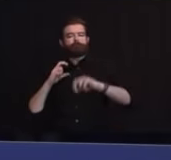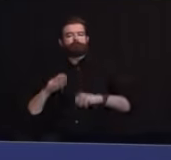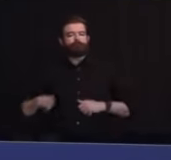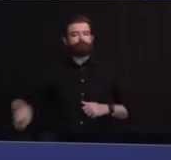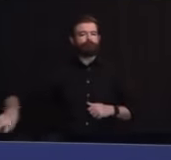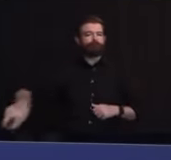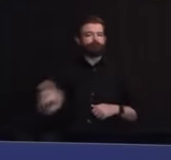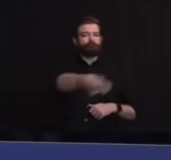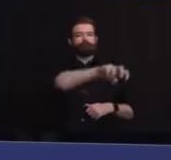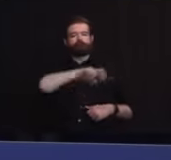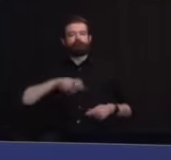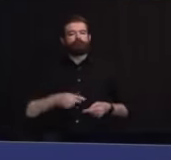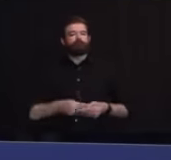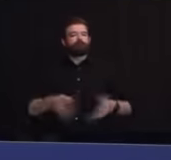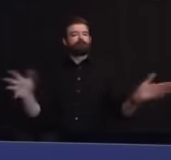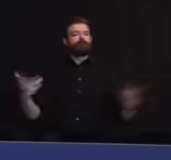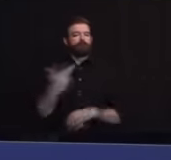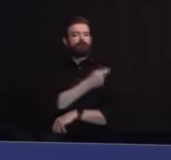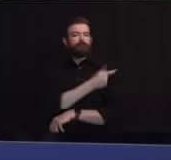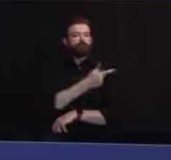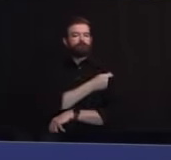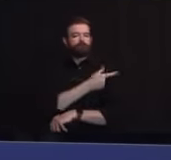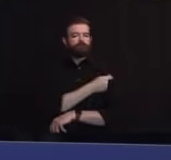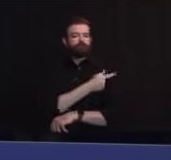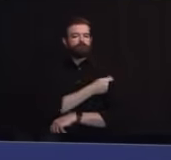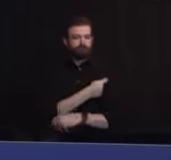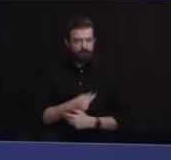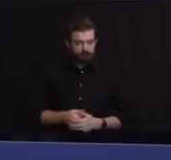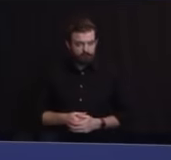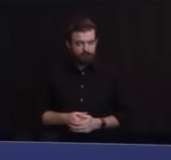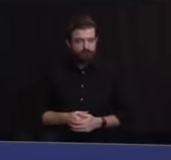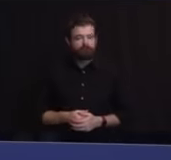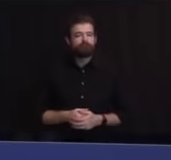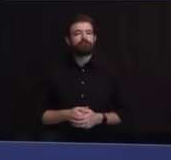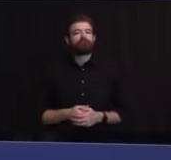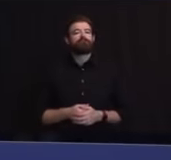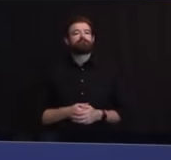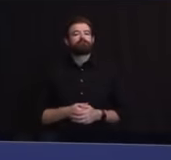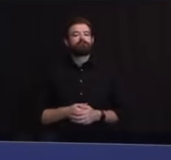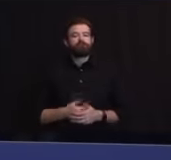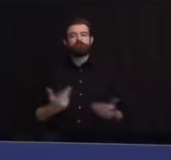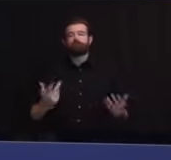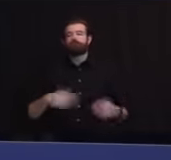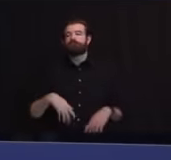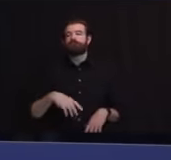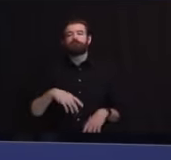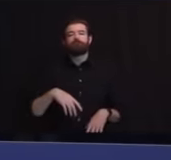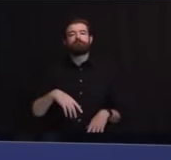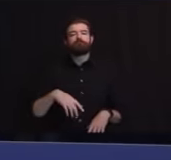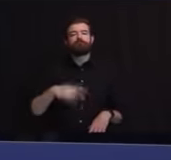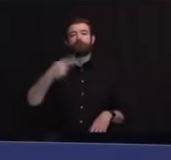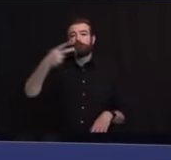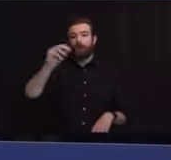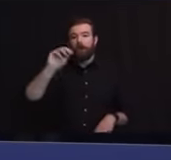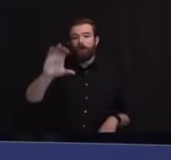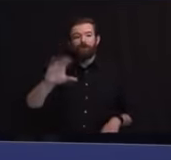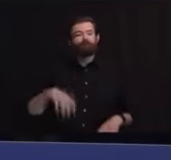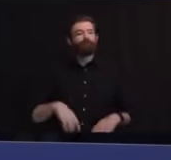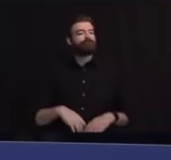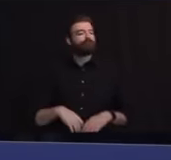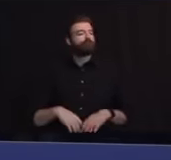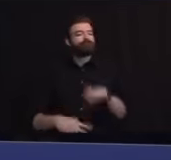the percent of those living in poverty, COVID-19 death rates or disease burden,